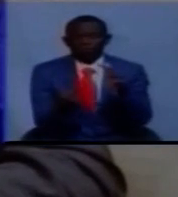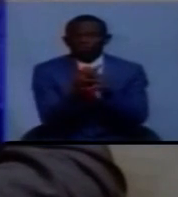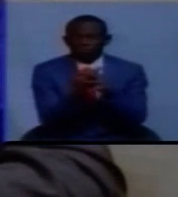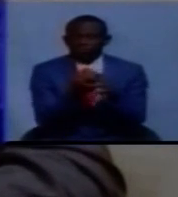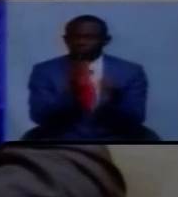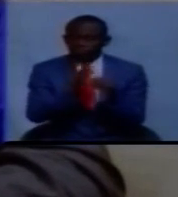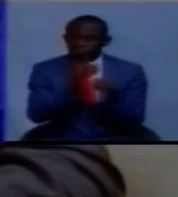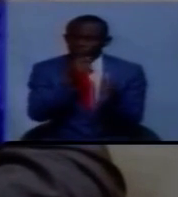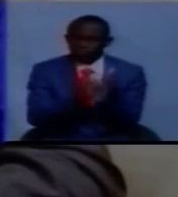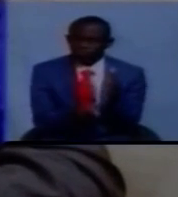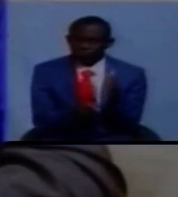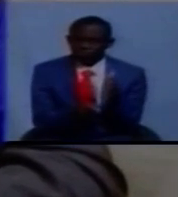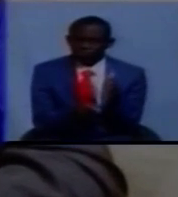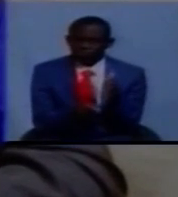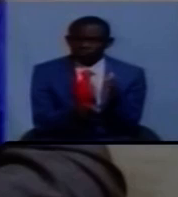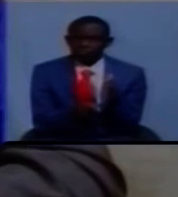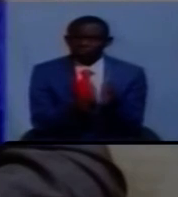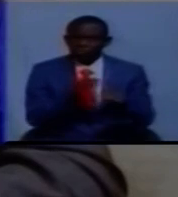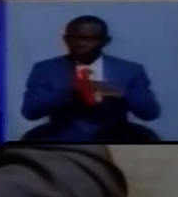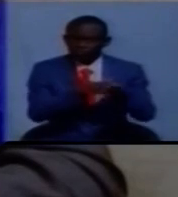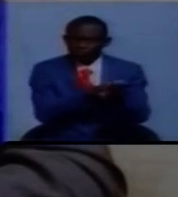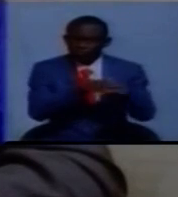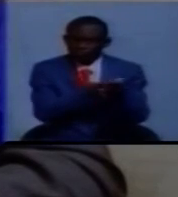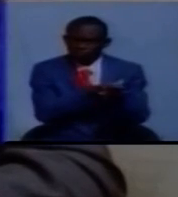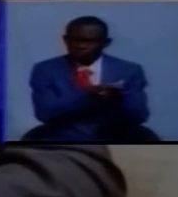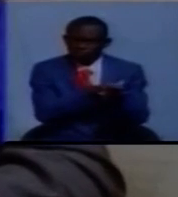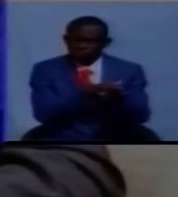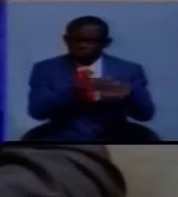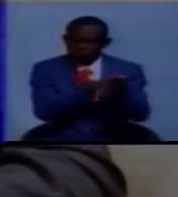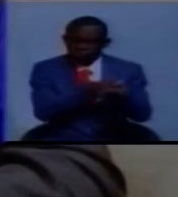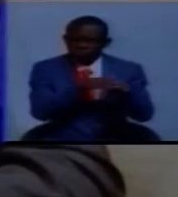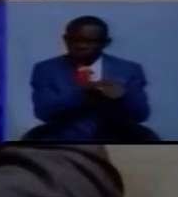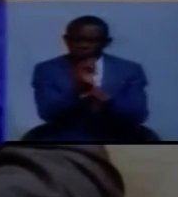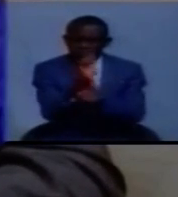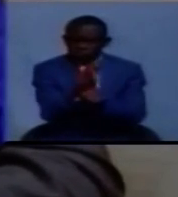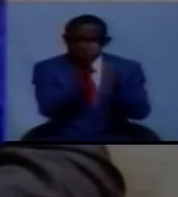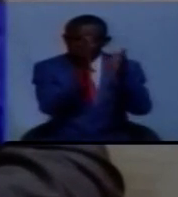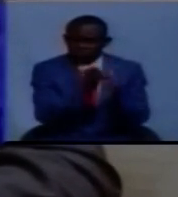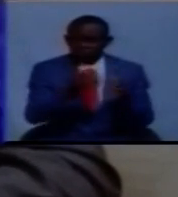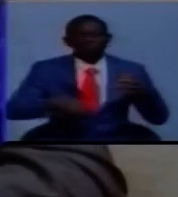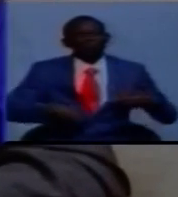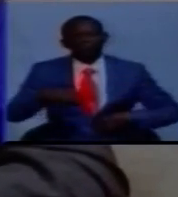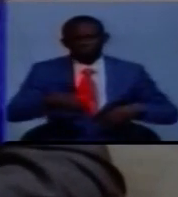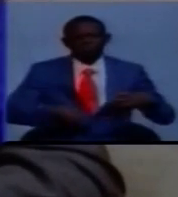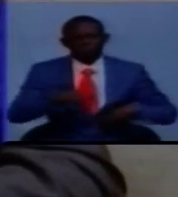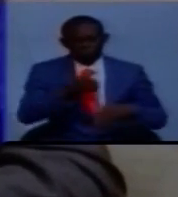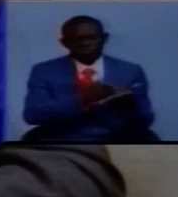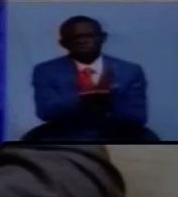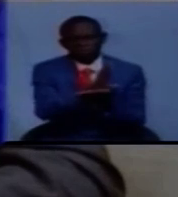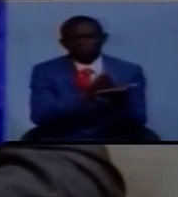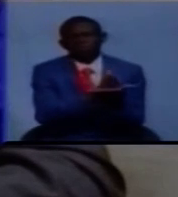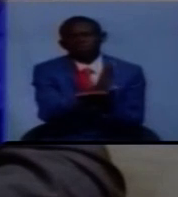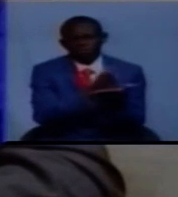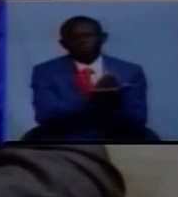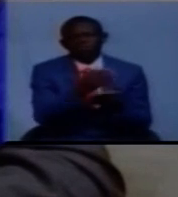the tanker drivers, they've got issues anyway, they've got genuine complaints which they have, which are pertaining to